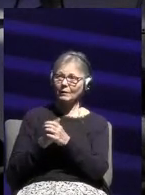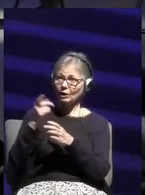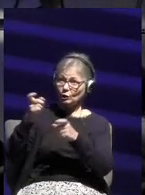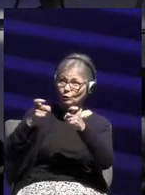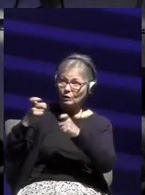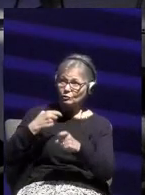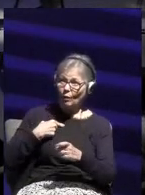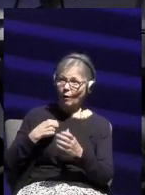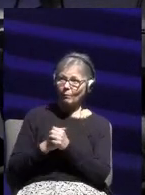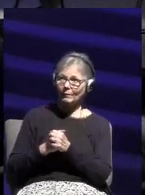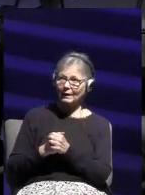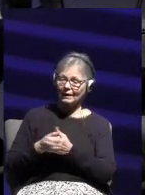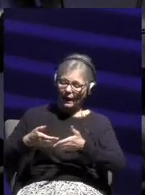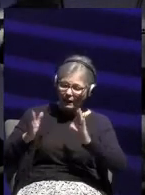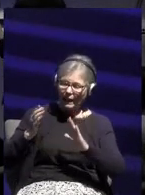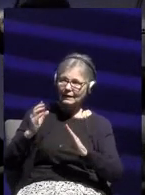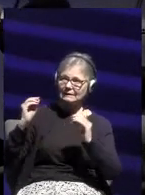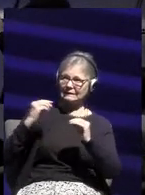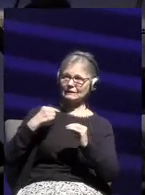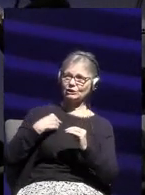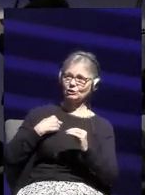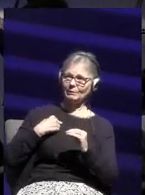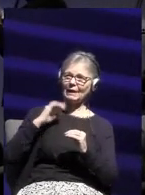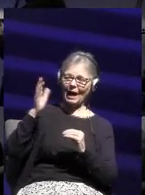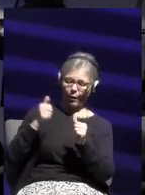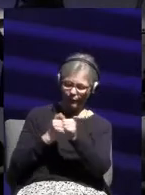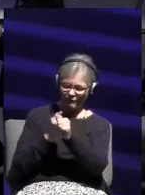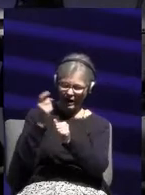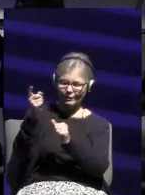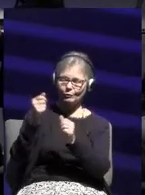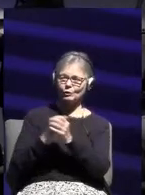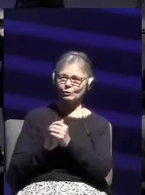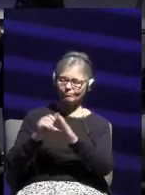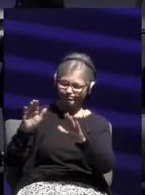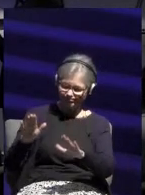hands and let Him do what He does best.